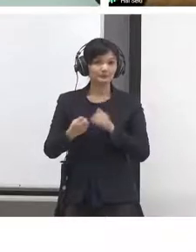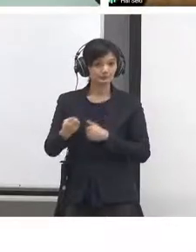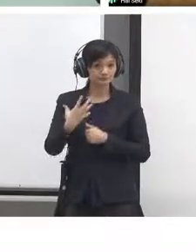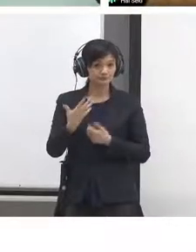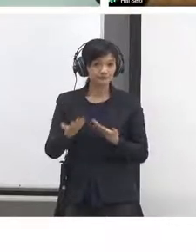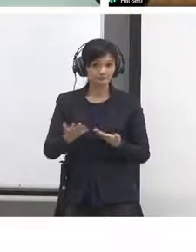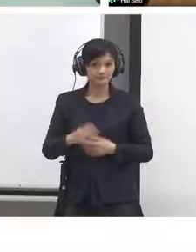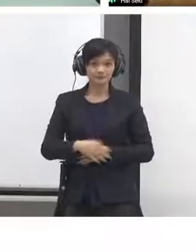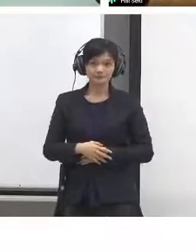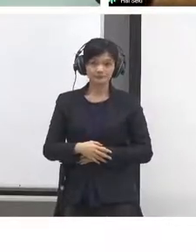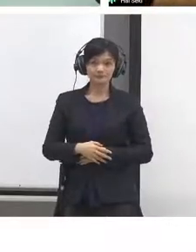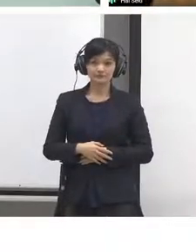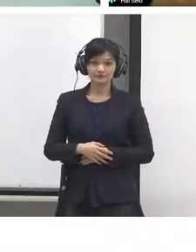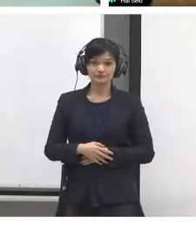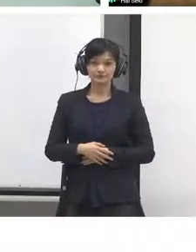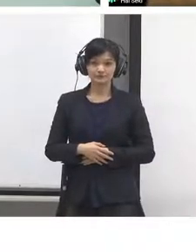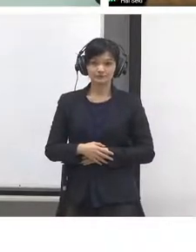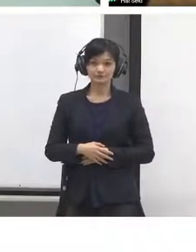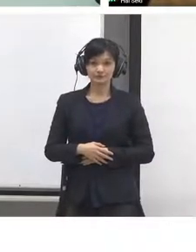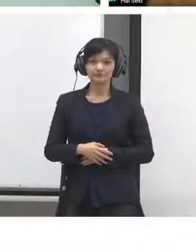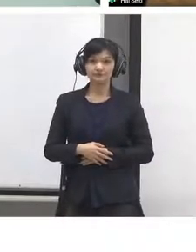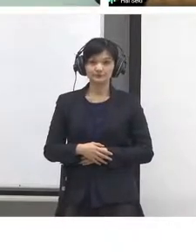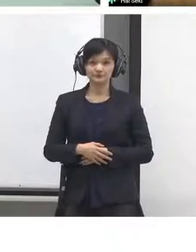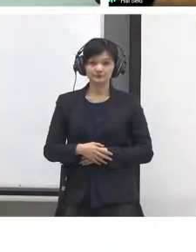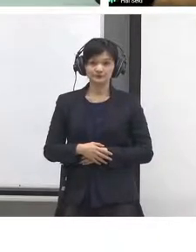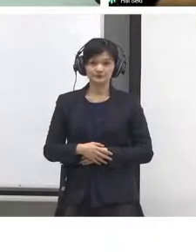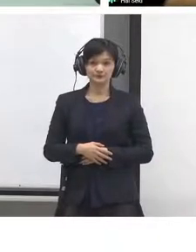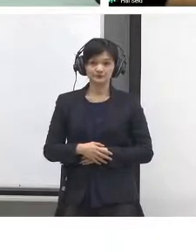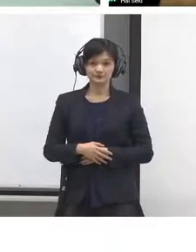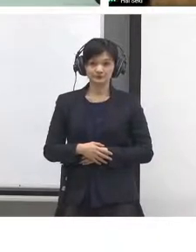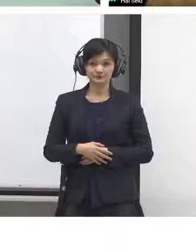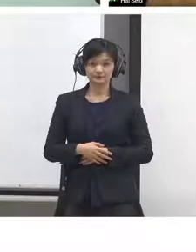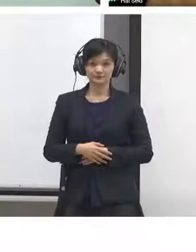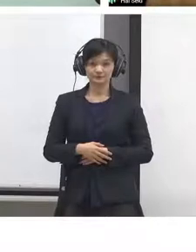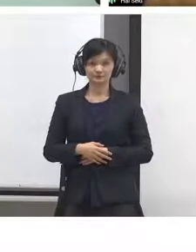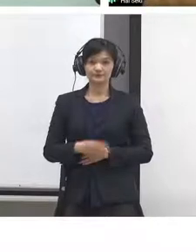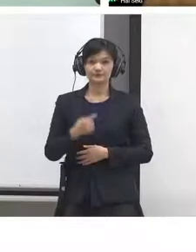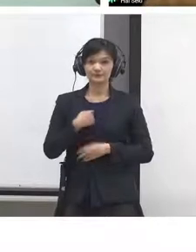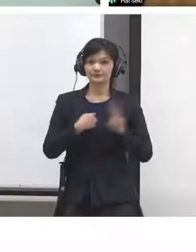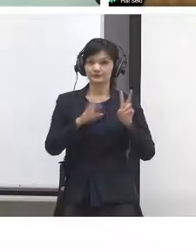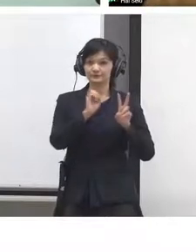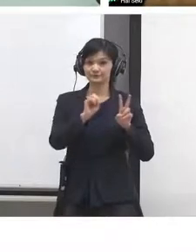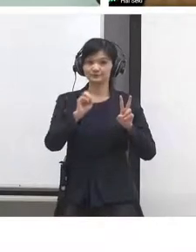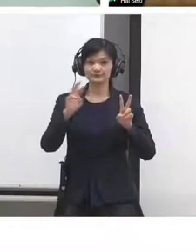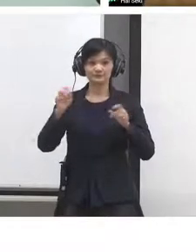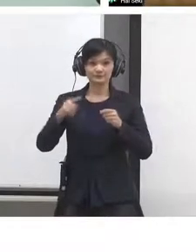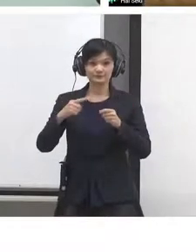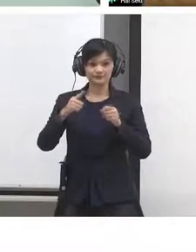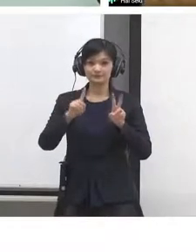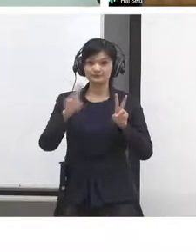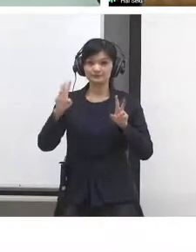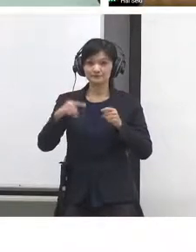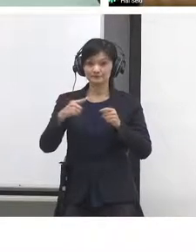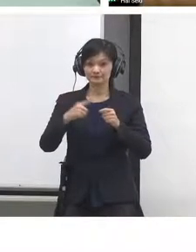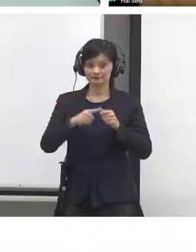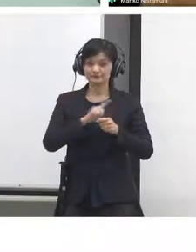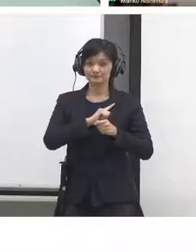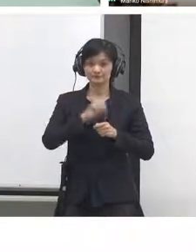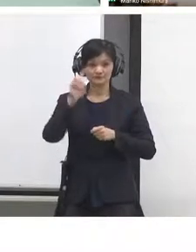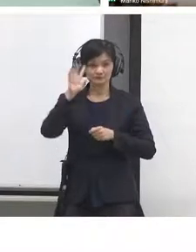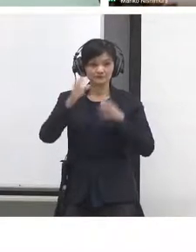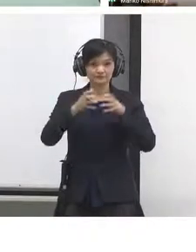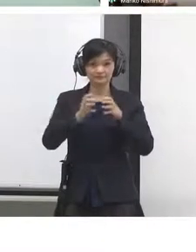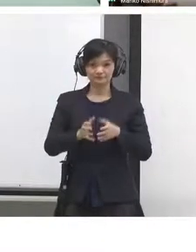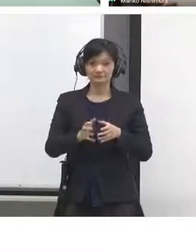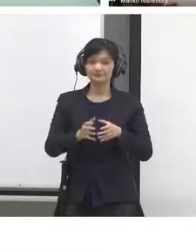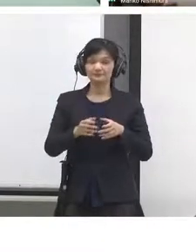Yeah. I started Code for Japan in 2013, so yeah, it exists before the pandemic.